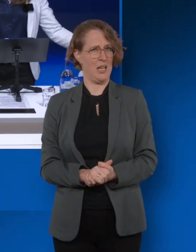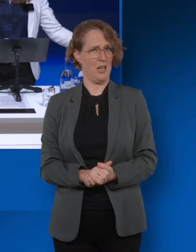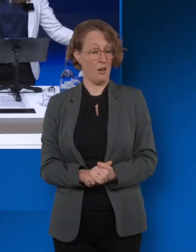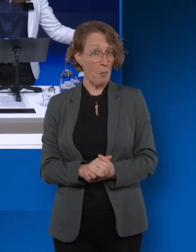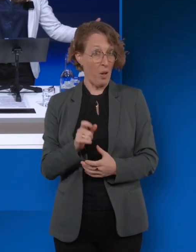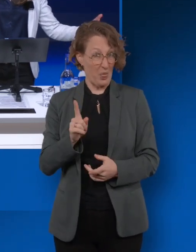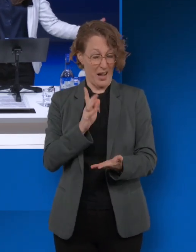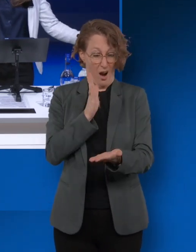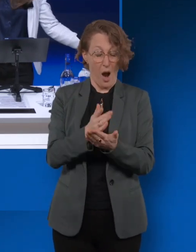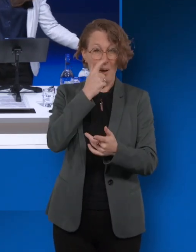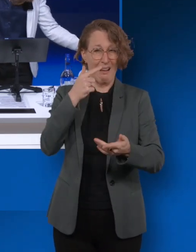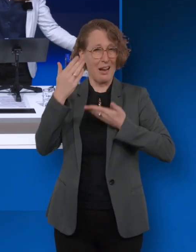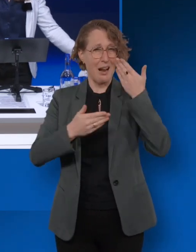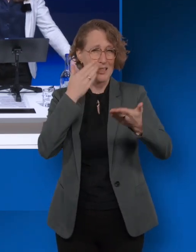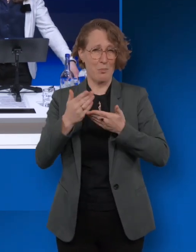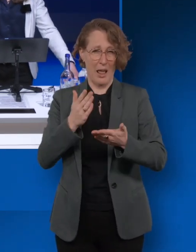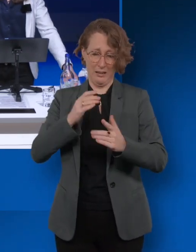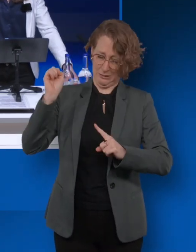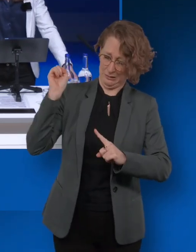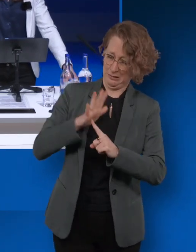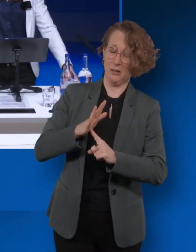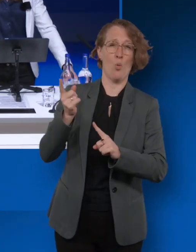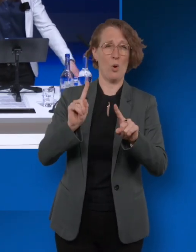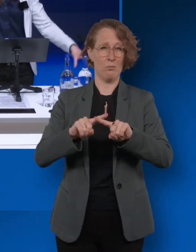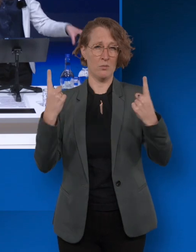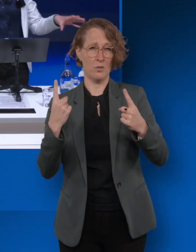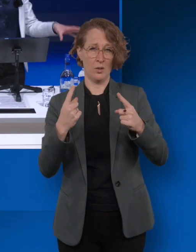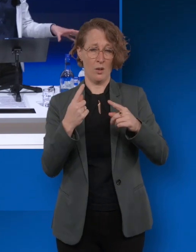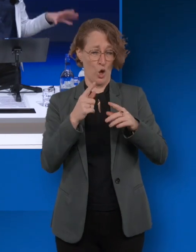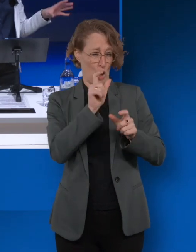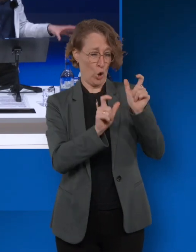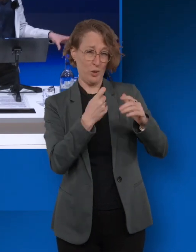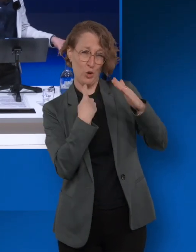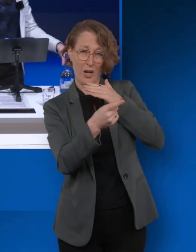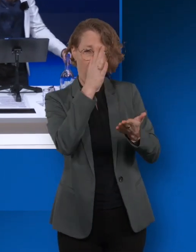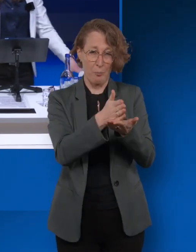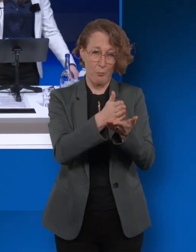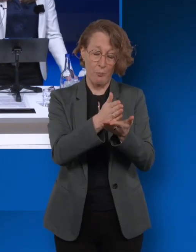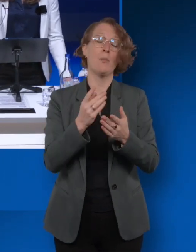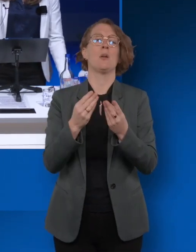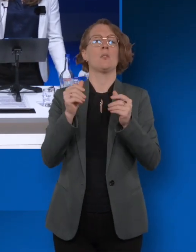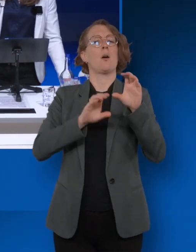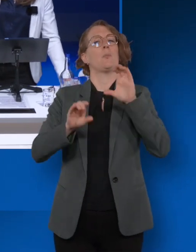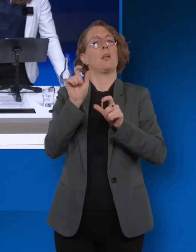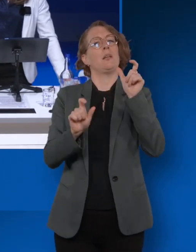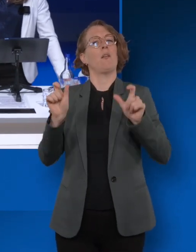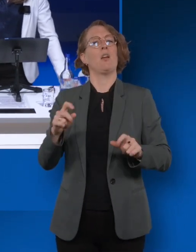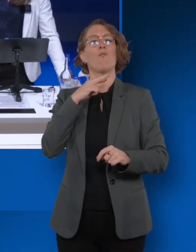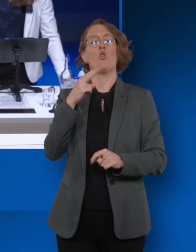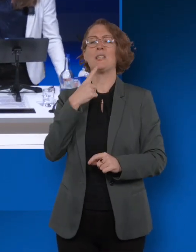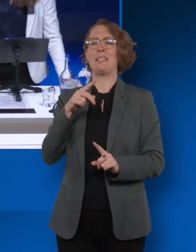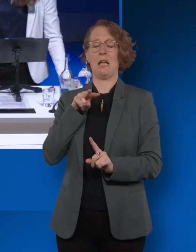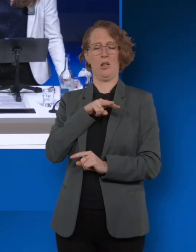for anything substantial? Well, there are some scientific voices that believe that there